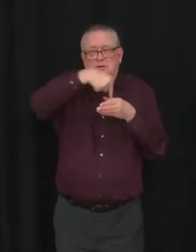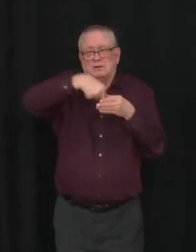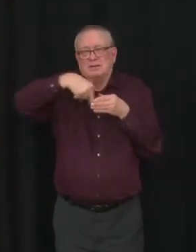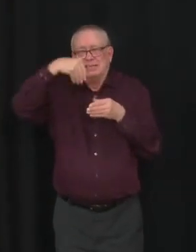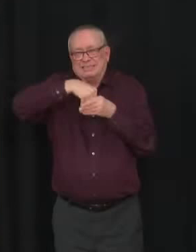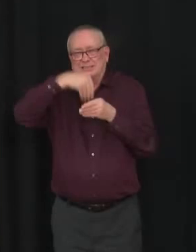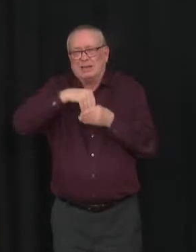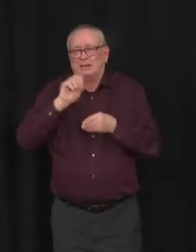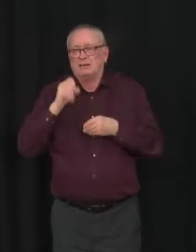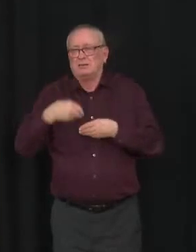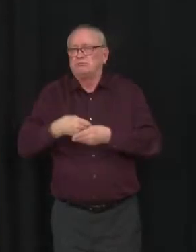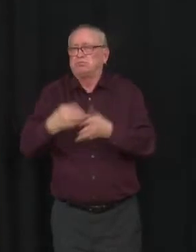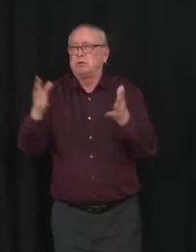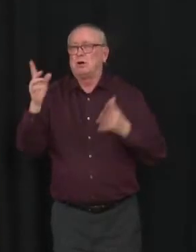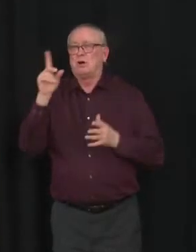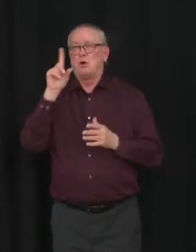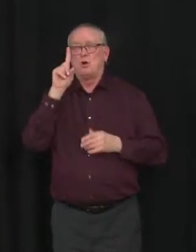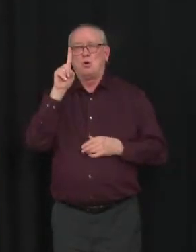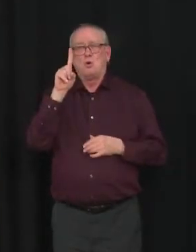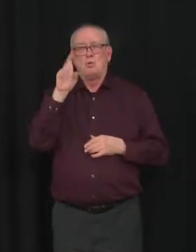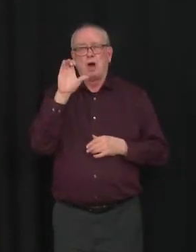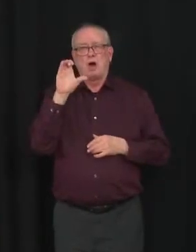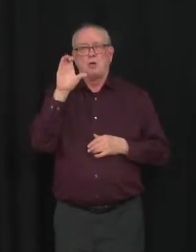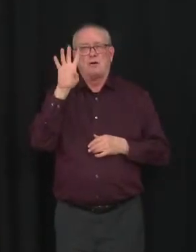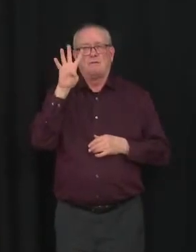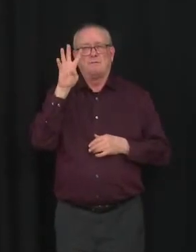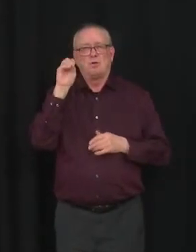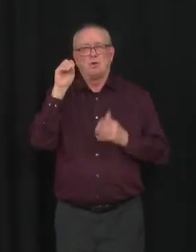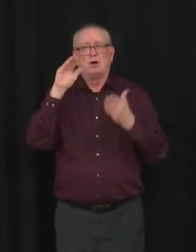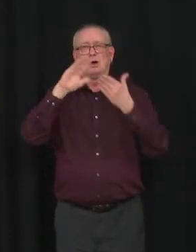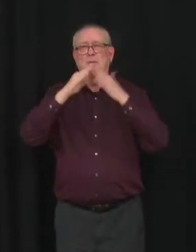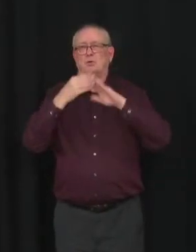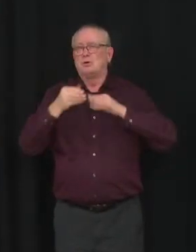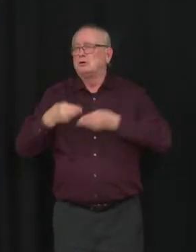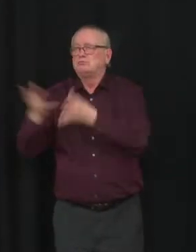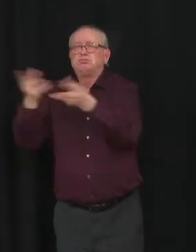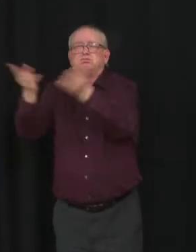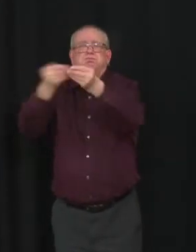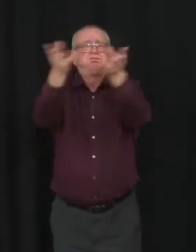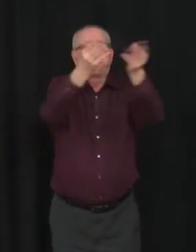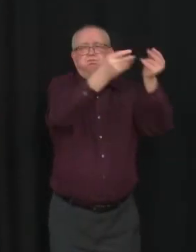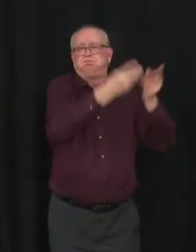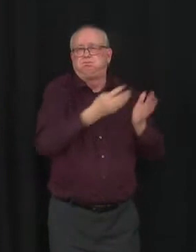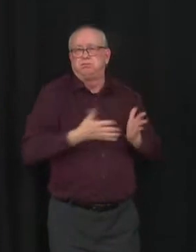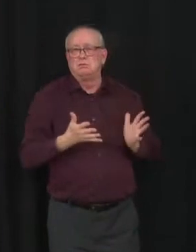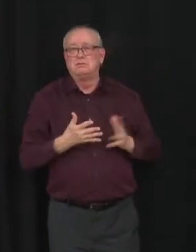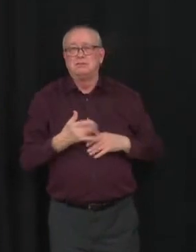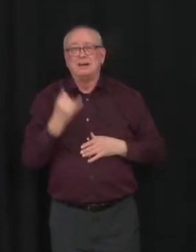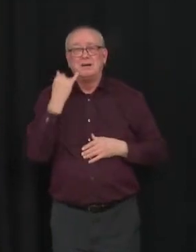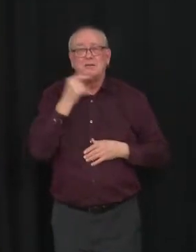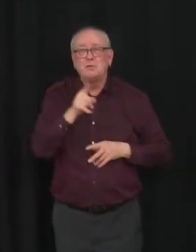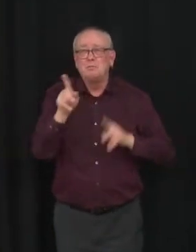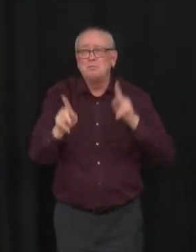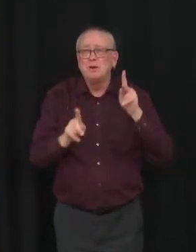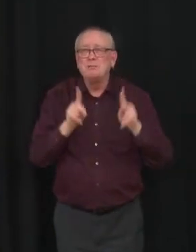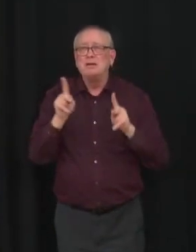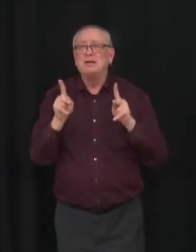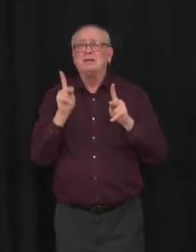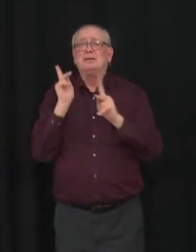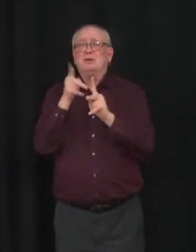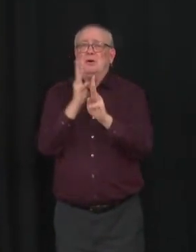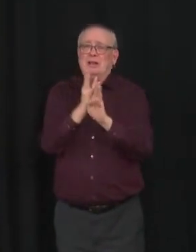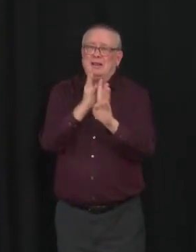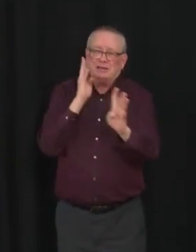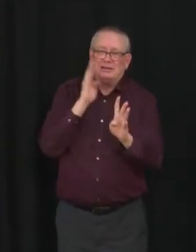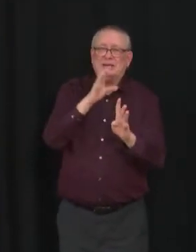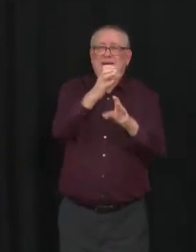in 104 communities across the province. And I want to thank all Albertans who have taken the time to get a kit. I appreciate that